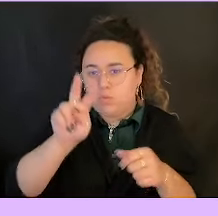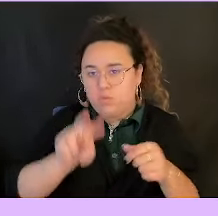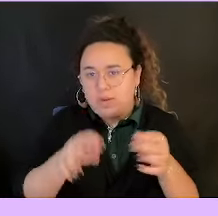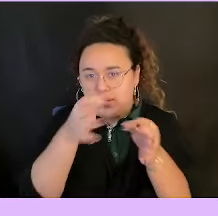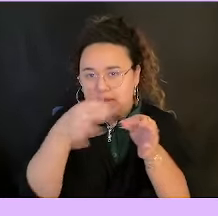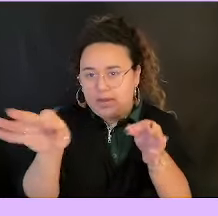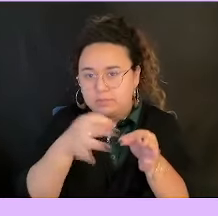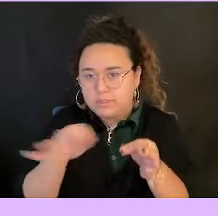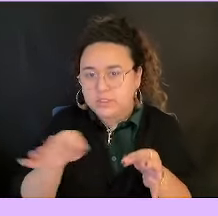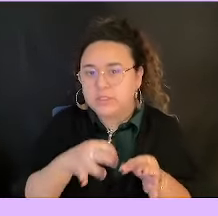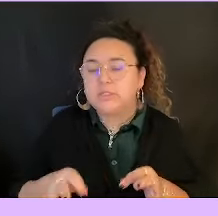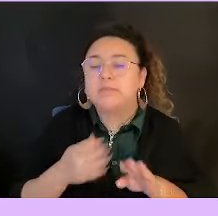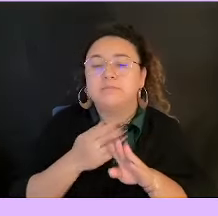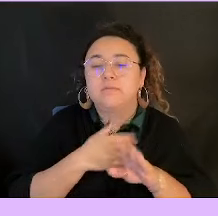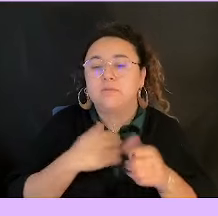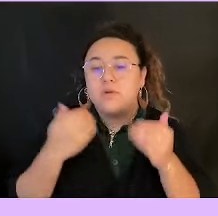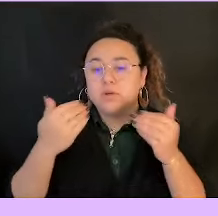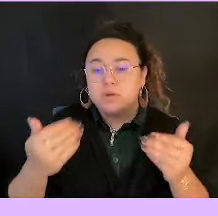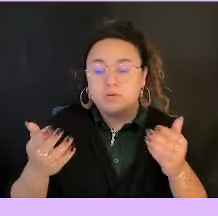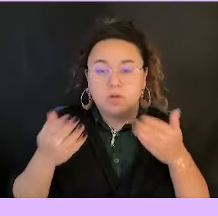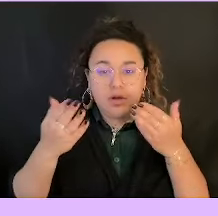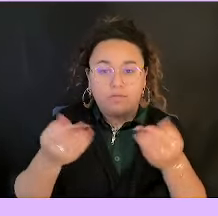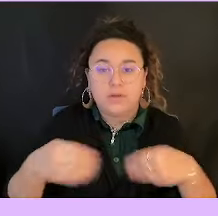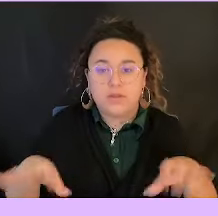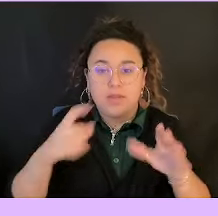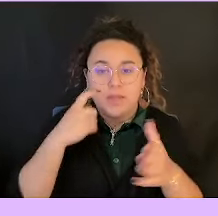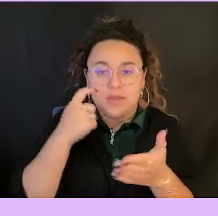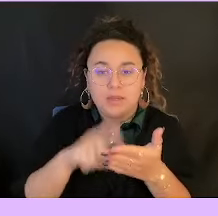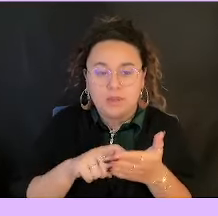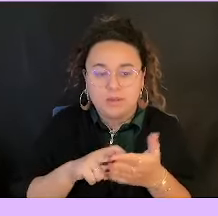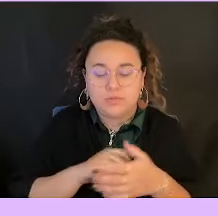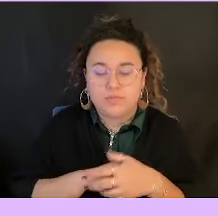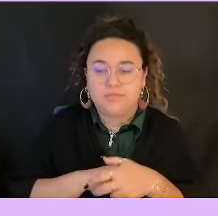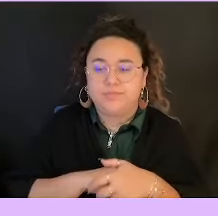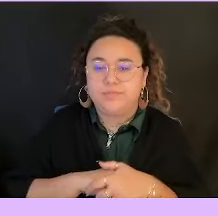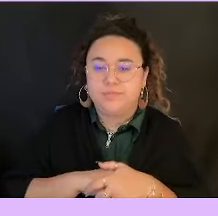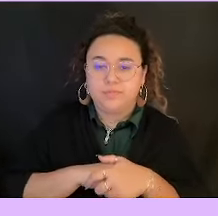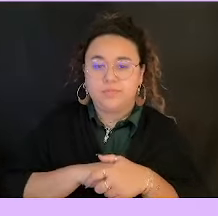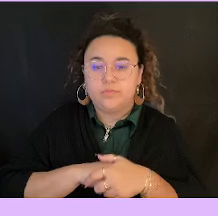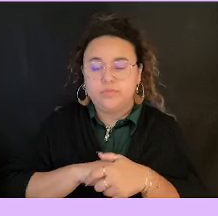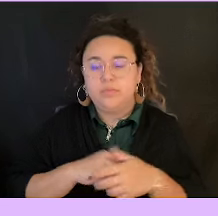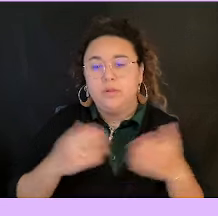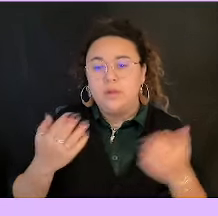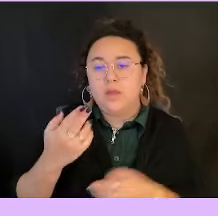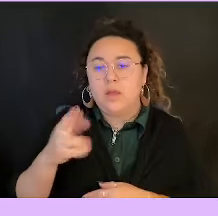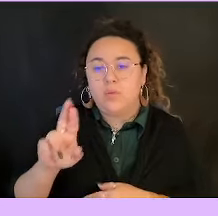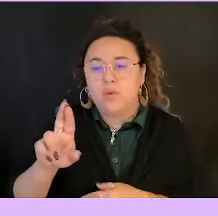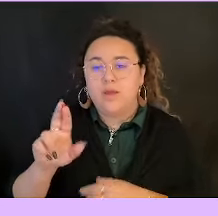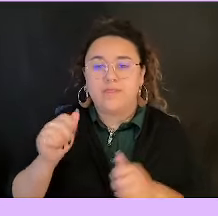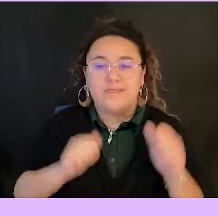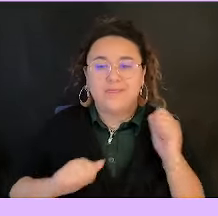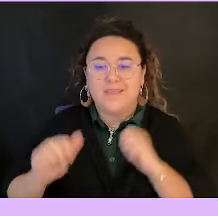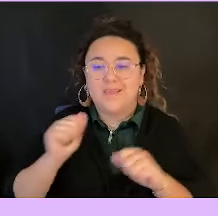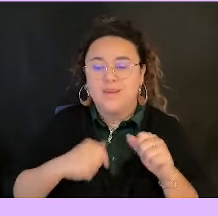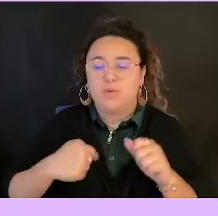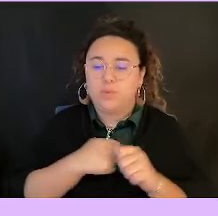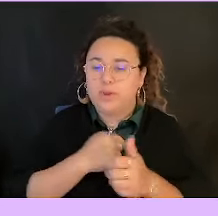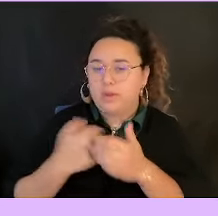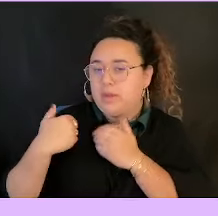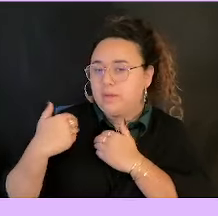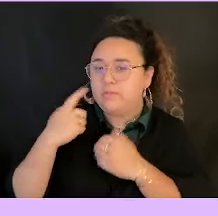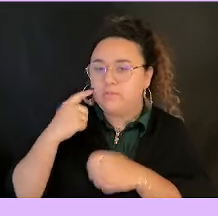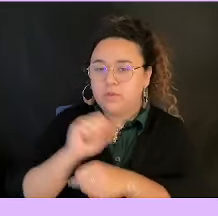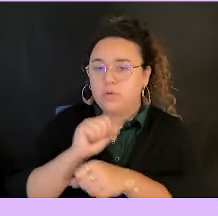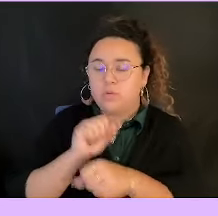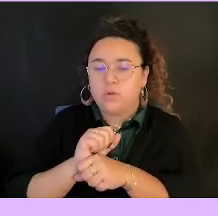And before I go further, I'd love to offer a land acknowledgement. At HowlRound Theater Commons, we hold ourselves accountable to the work of